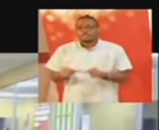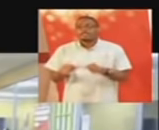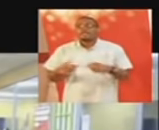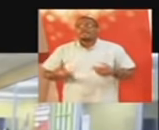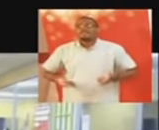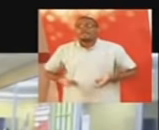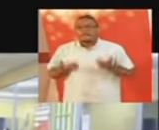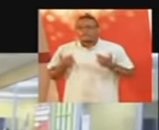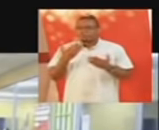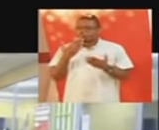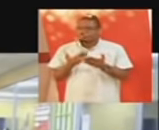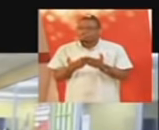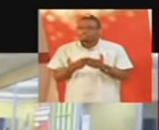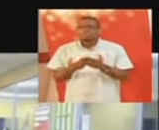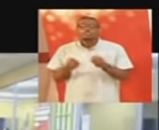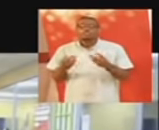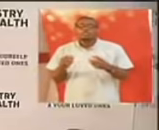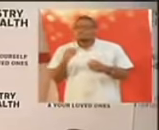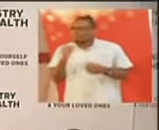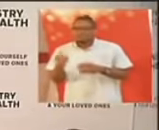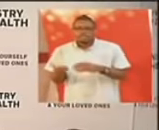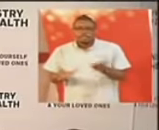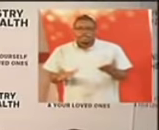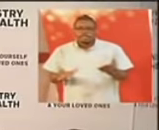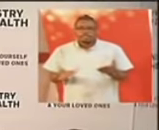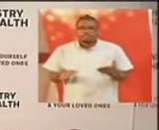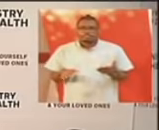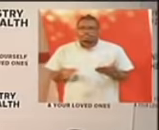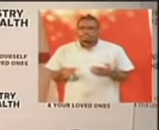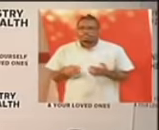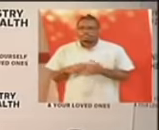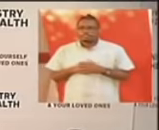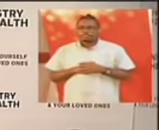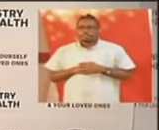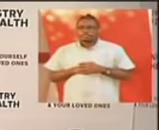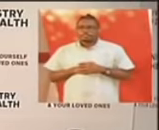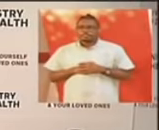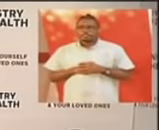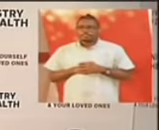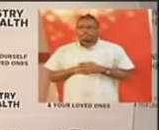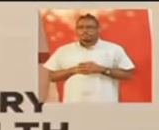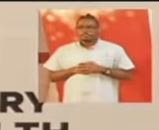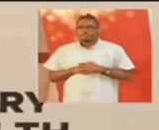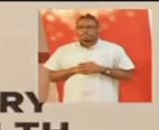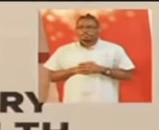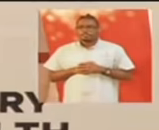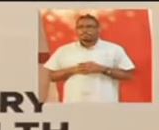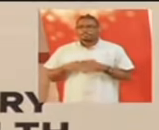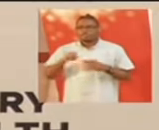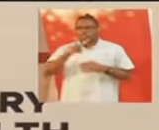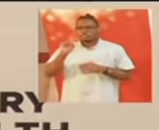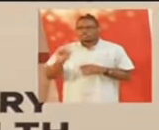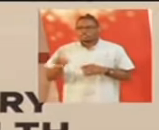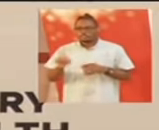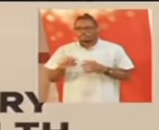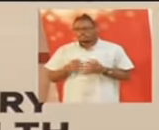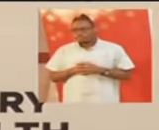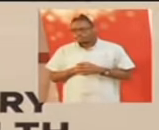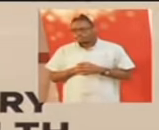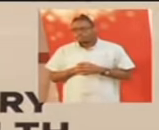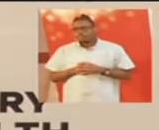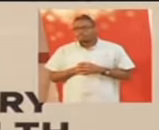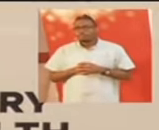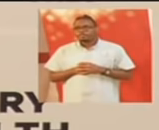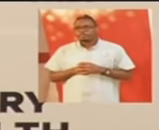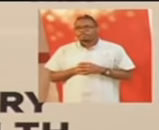conditions? Thanks. Okay. So thanks for your question. The leading cause of, I think what you're trying to get